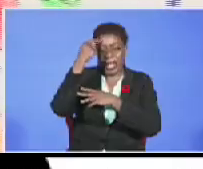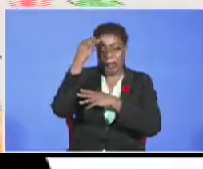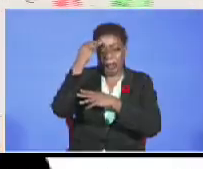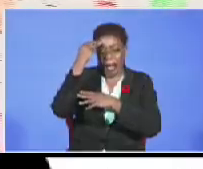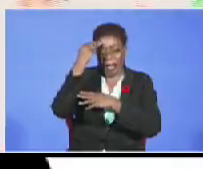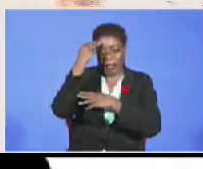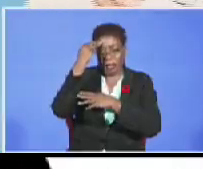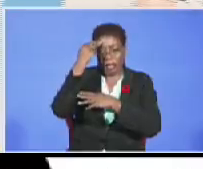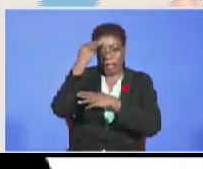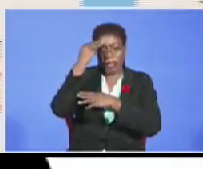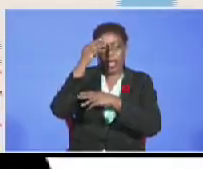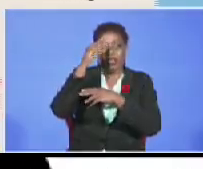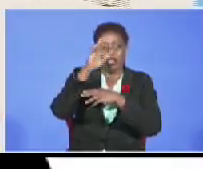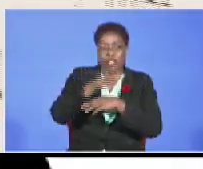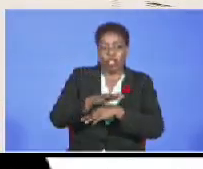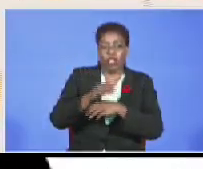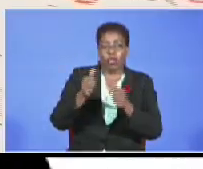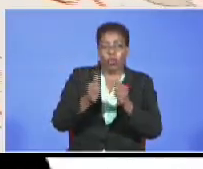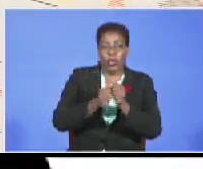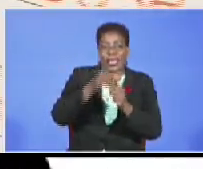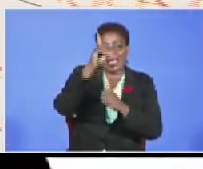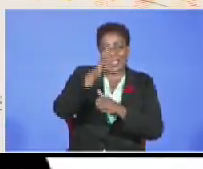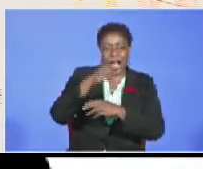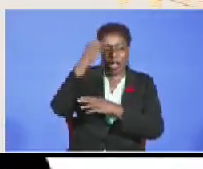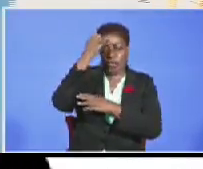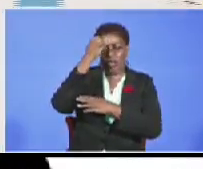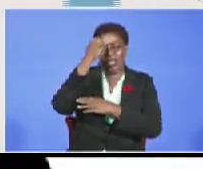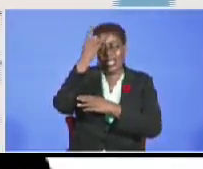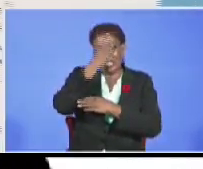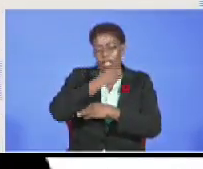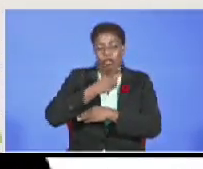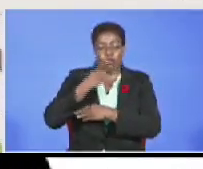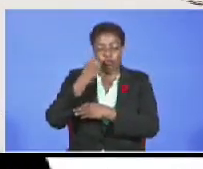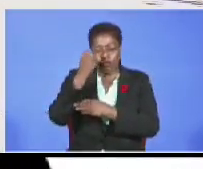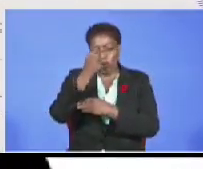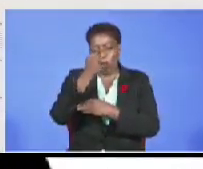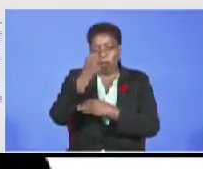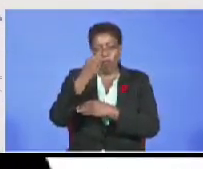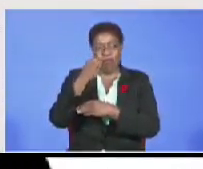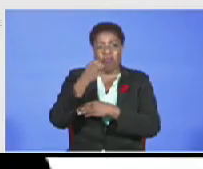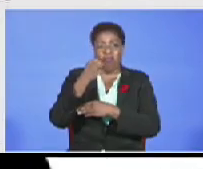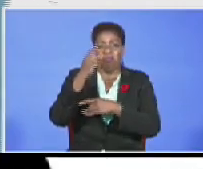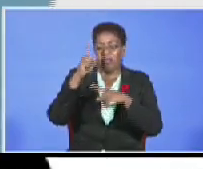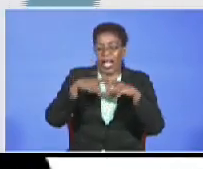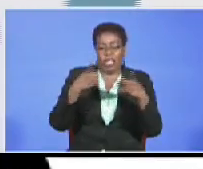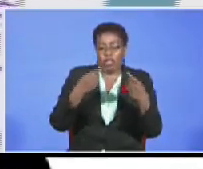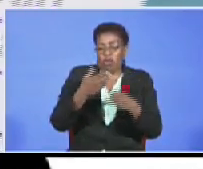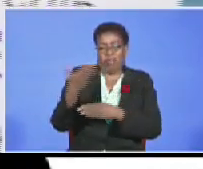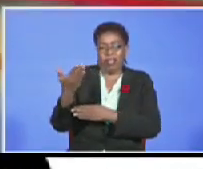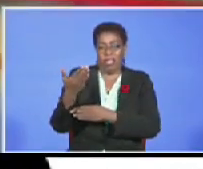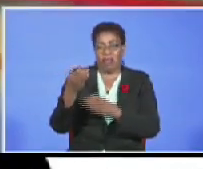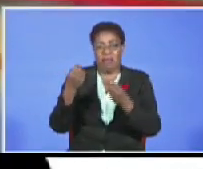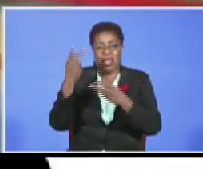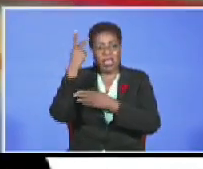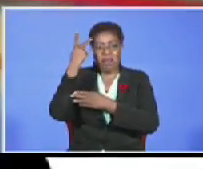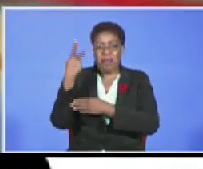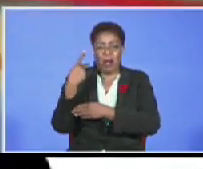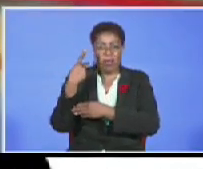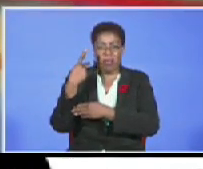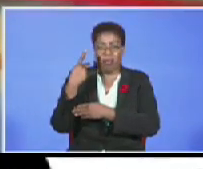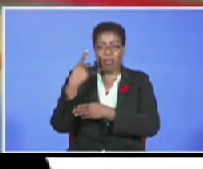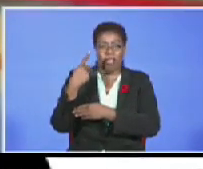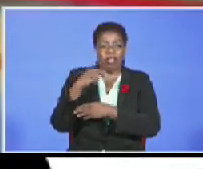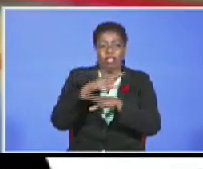with Down syndrome are not capable of doing anything a typical human being can, and that's wrong. Even their parents sometimes limit them, and they